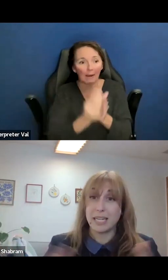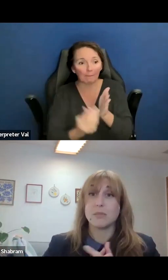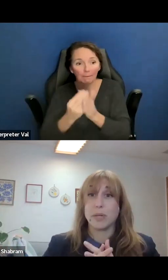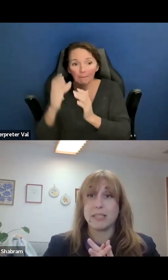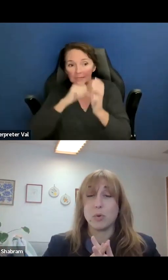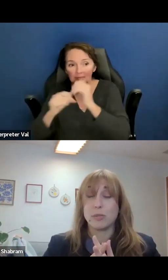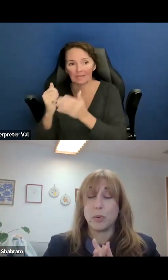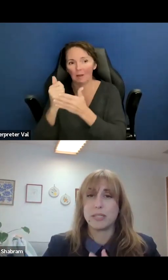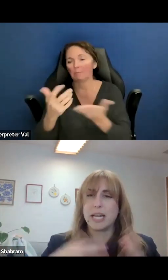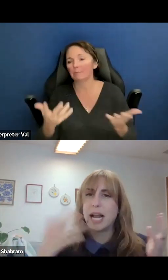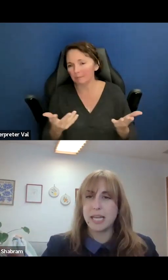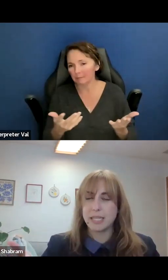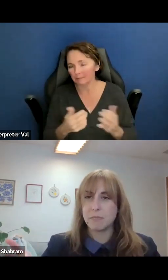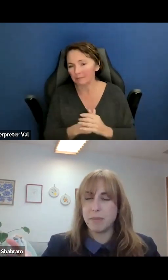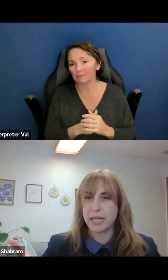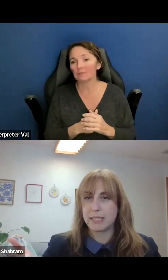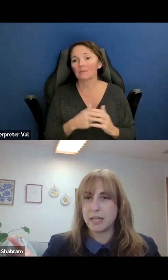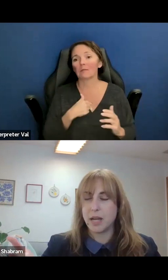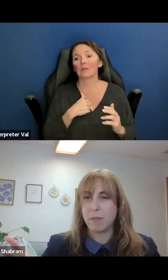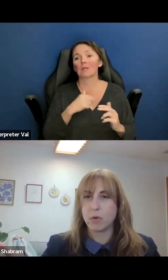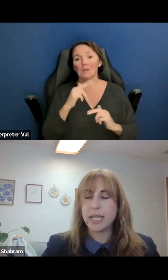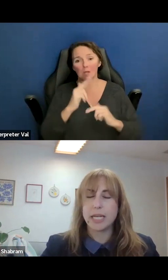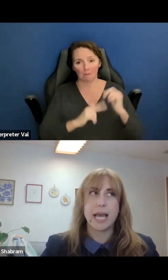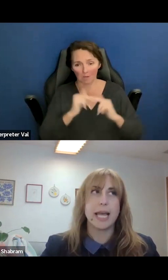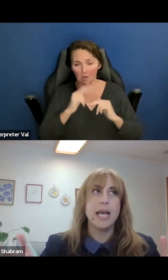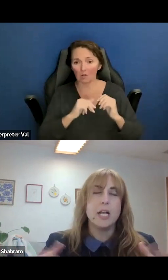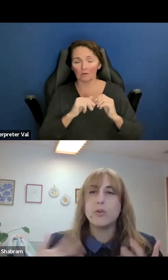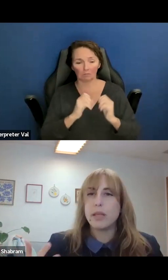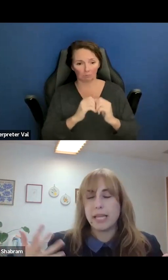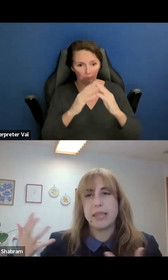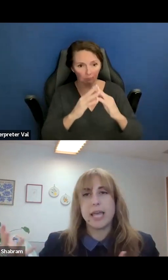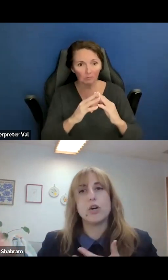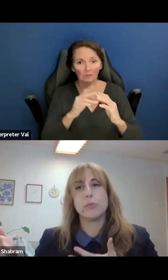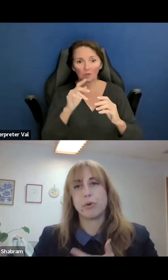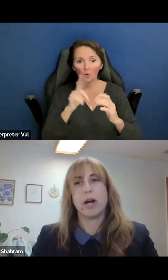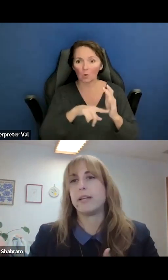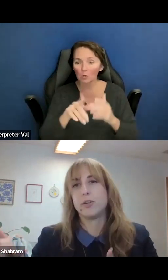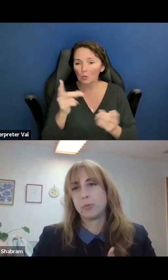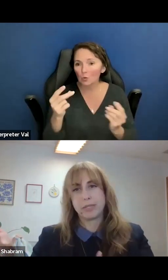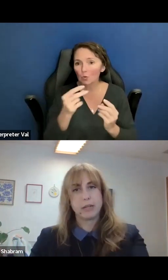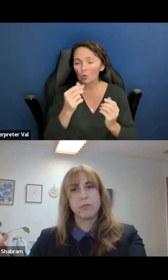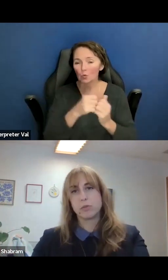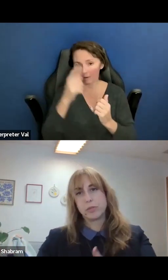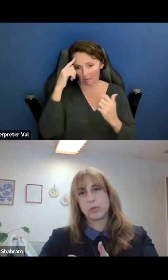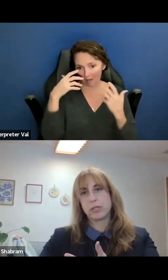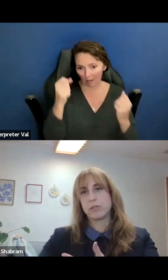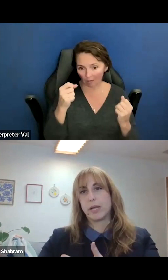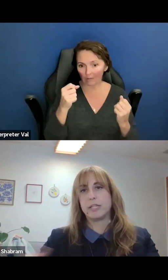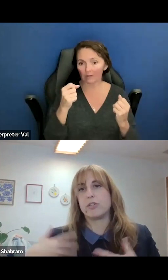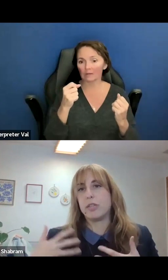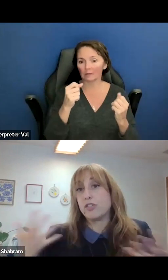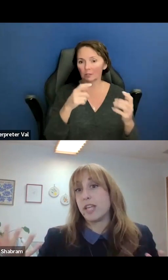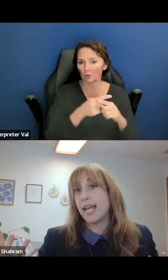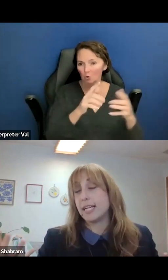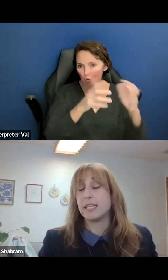that they needed to bring in more supports. And I think, as Meg has said already today, knew that like they couldn't provide 100% of those resources, right?